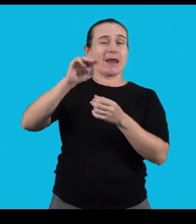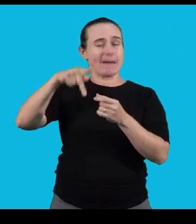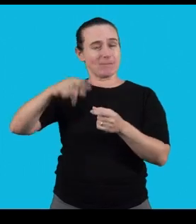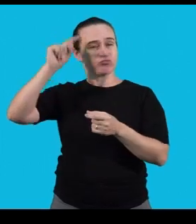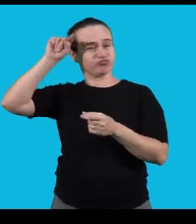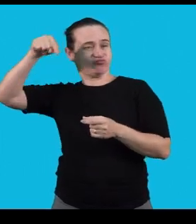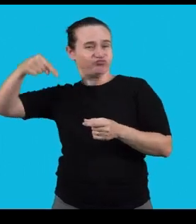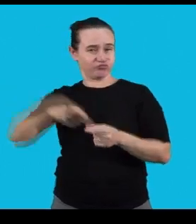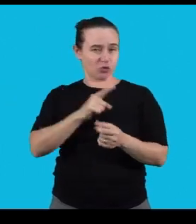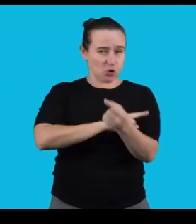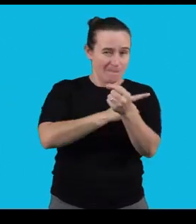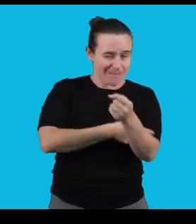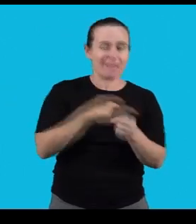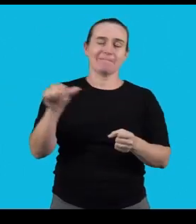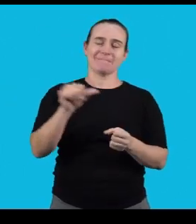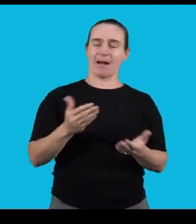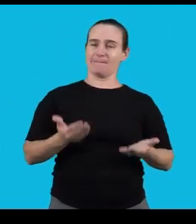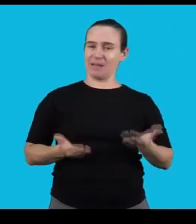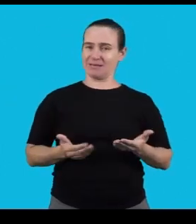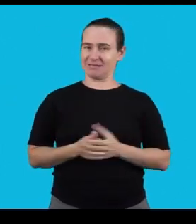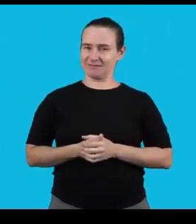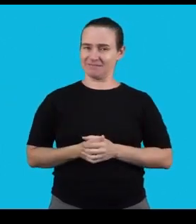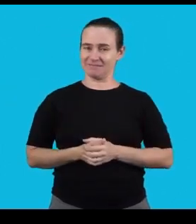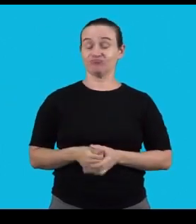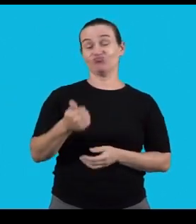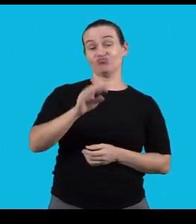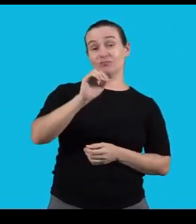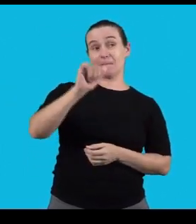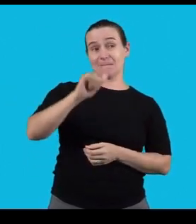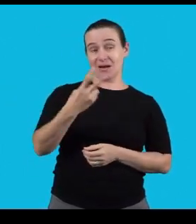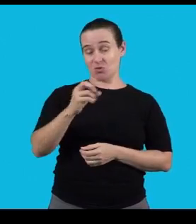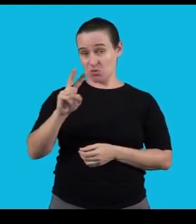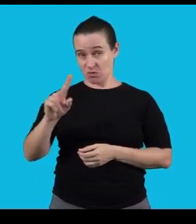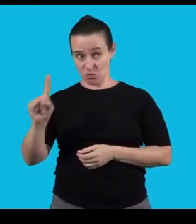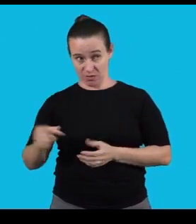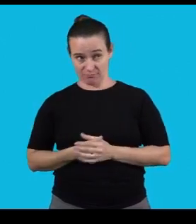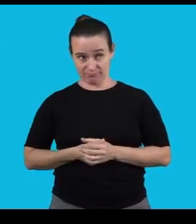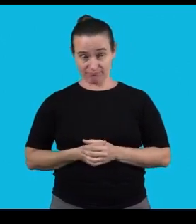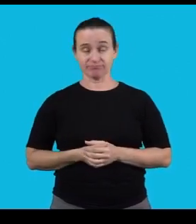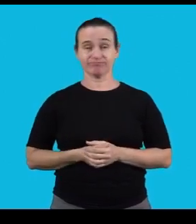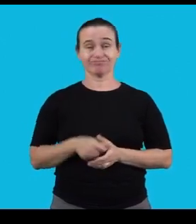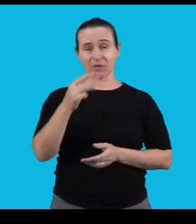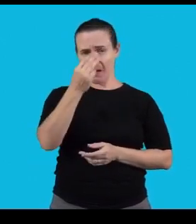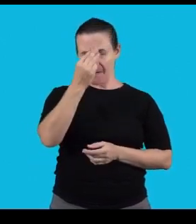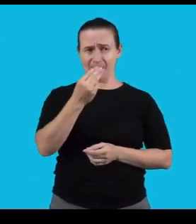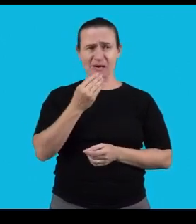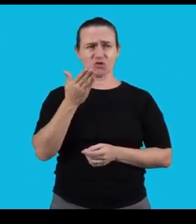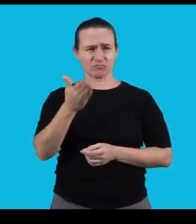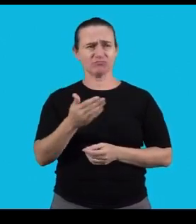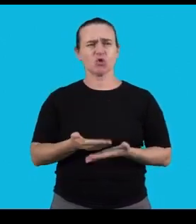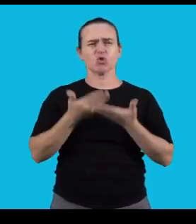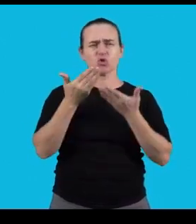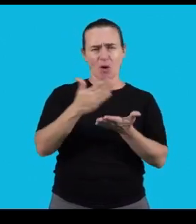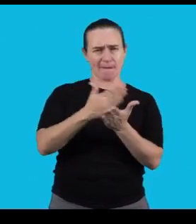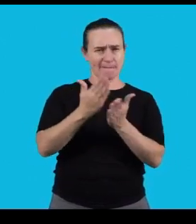sends impulses to the muscles, and balance is restored. May 2021, paper 1, 1.4.